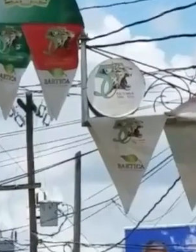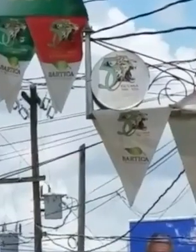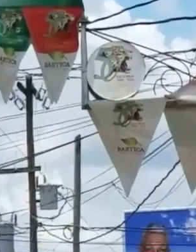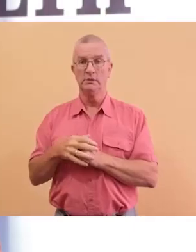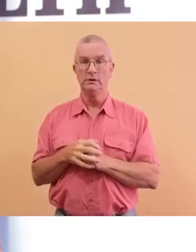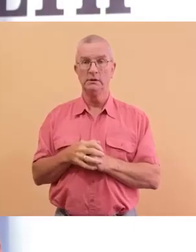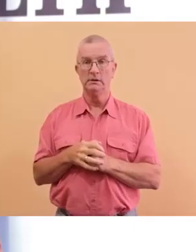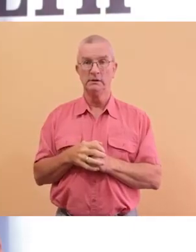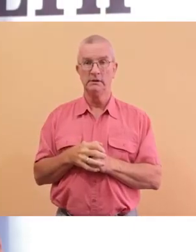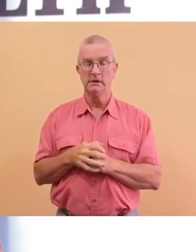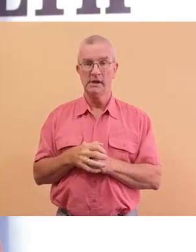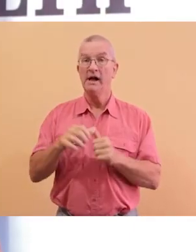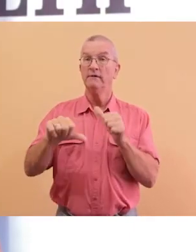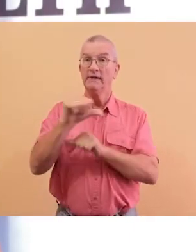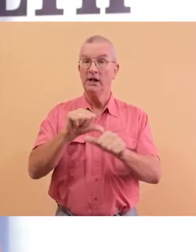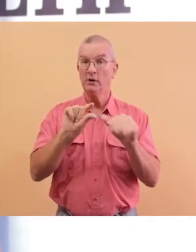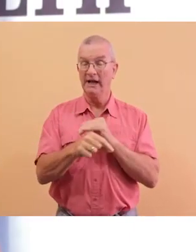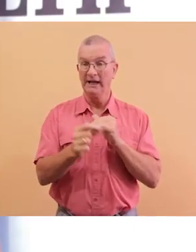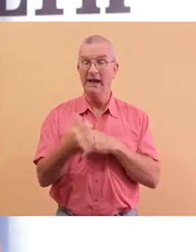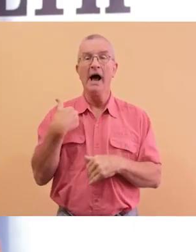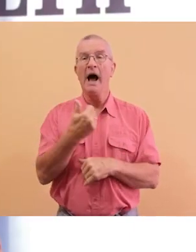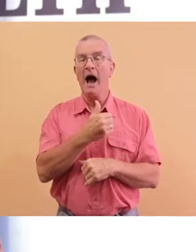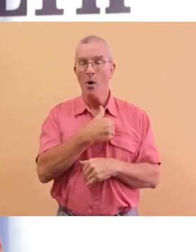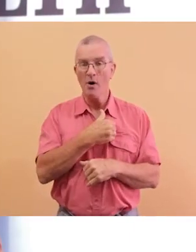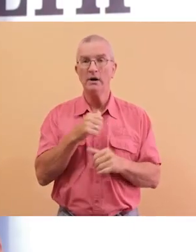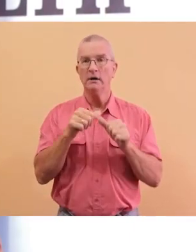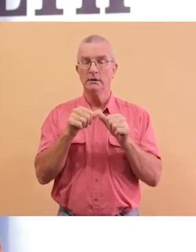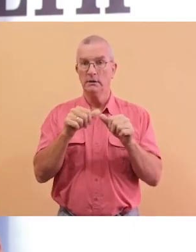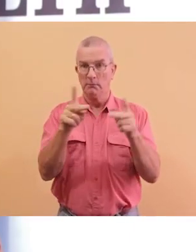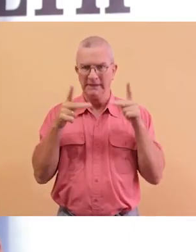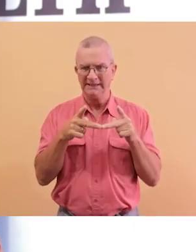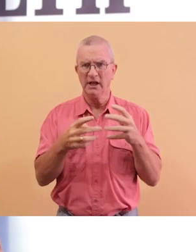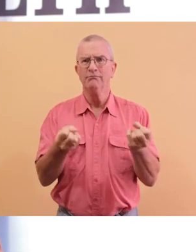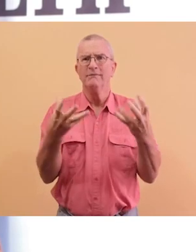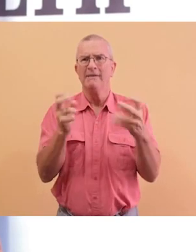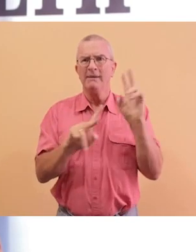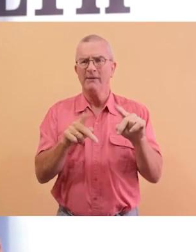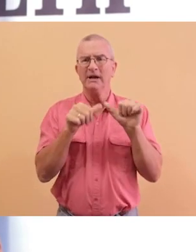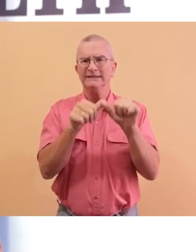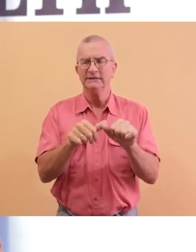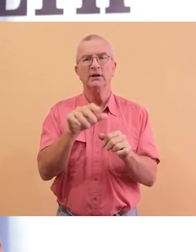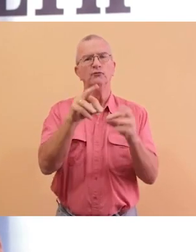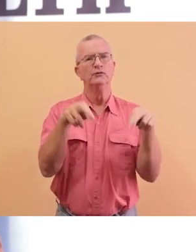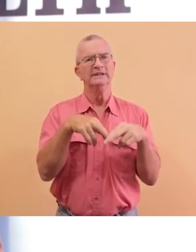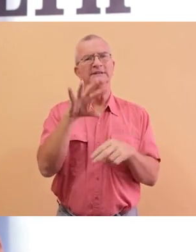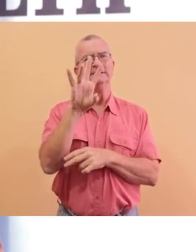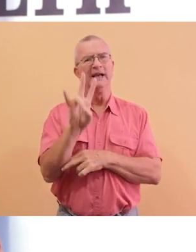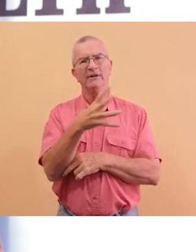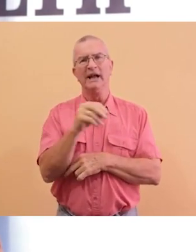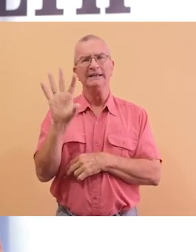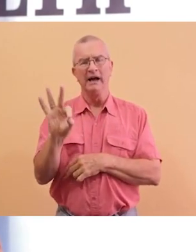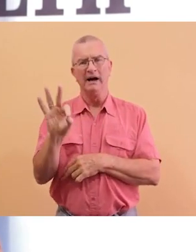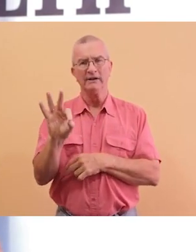only get worse. Fellow Guyanese, our hotspots continue to be Region 7 and 9, which